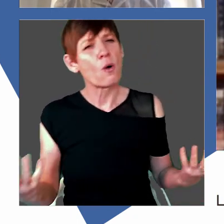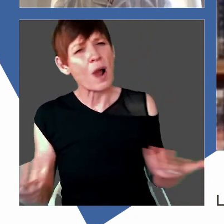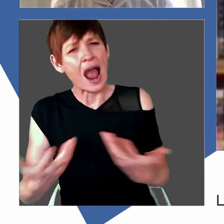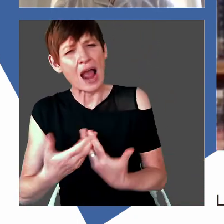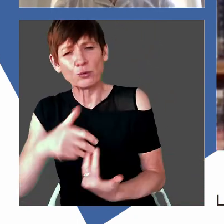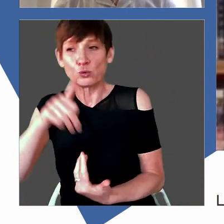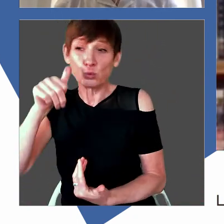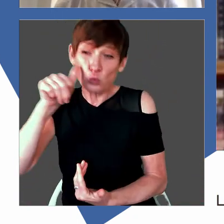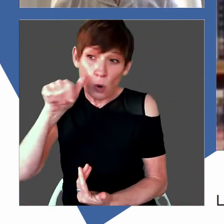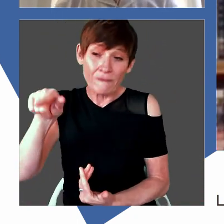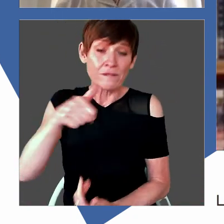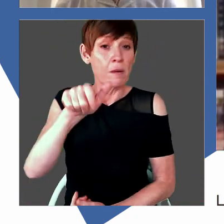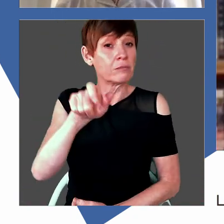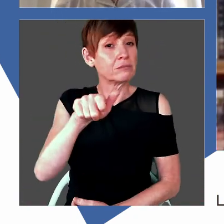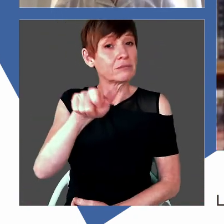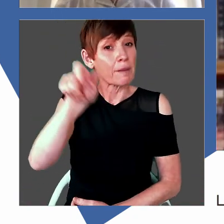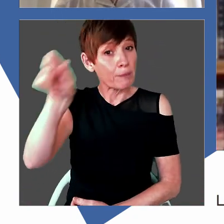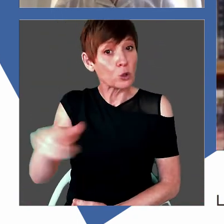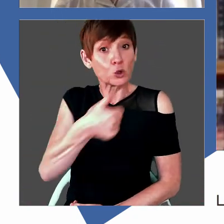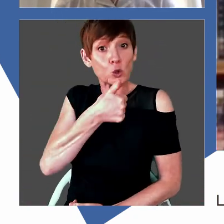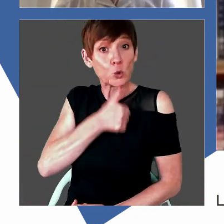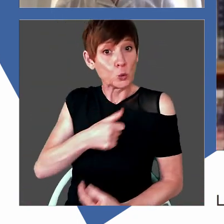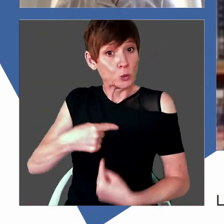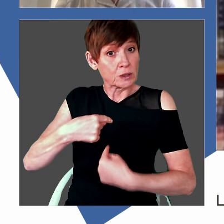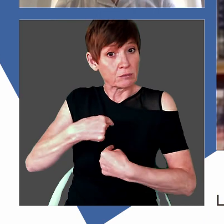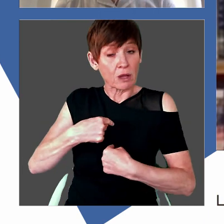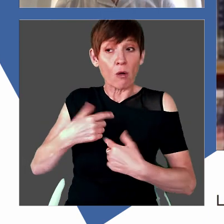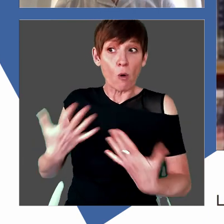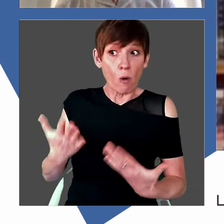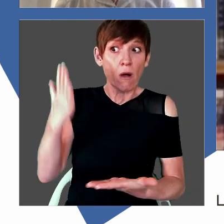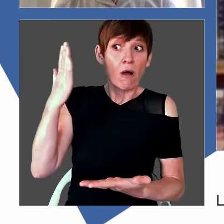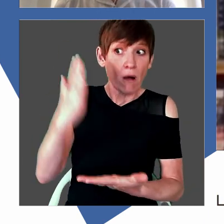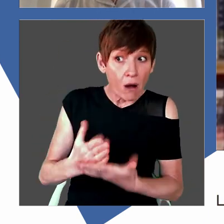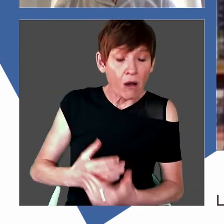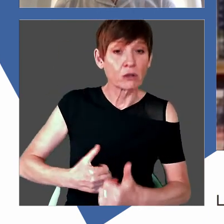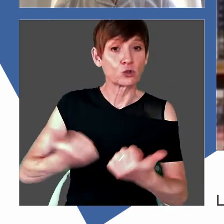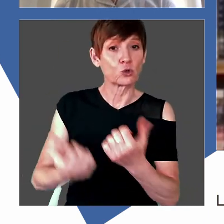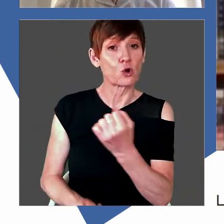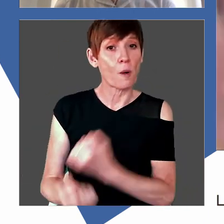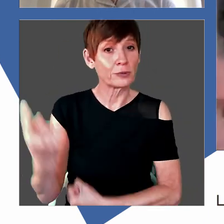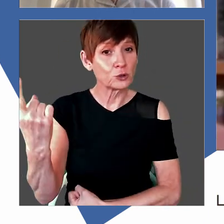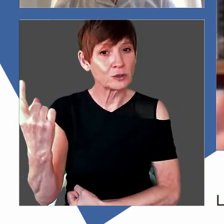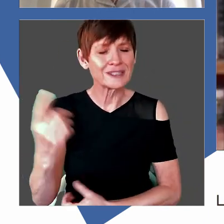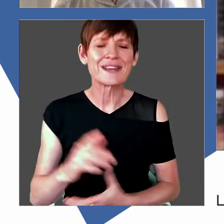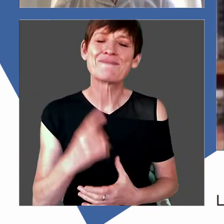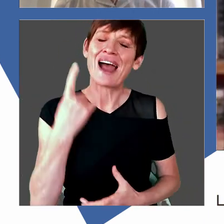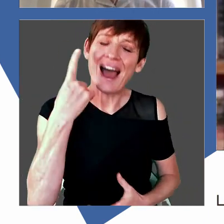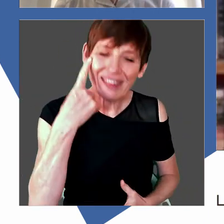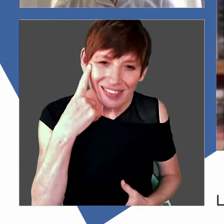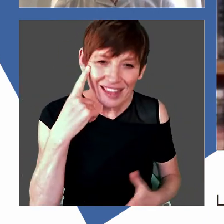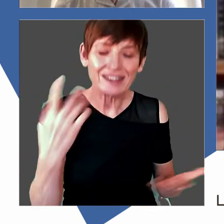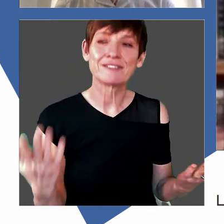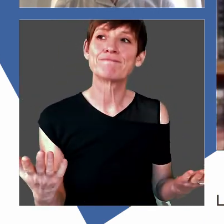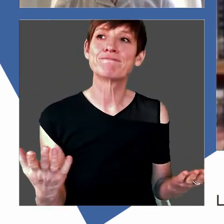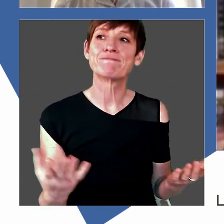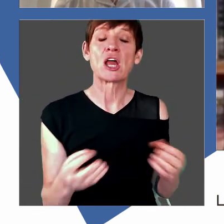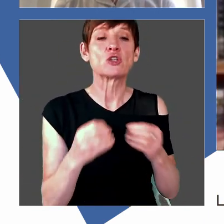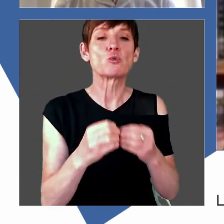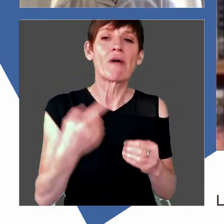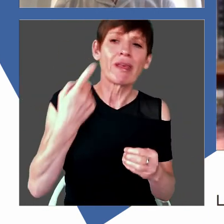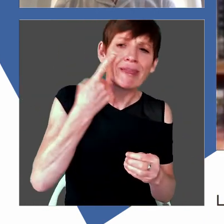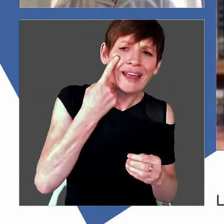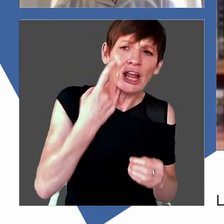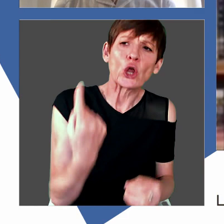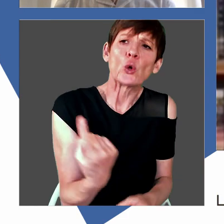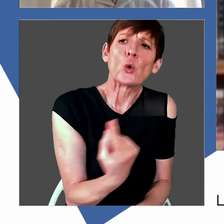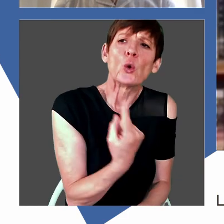I think the thing is to be really smart and astute about where this opportunity is coming from, who